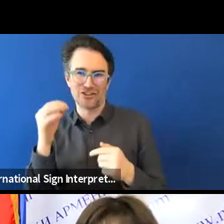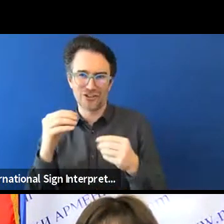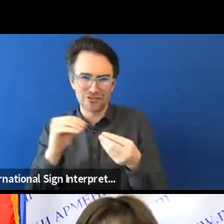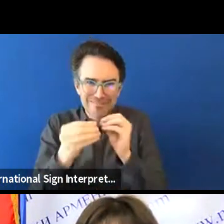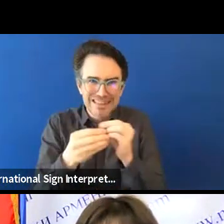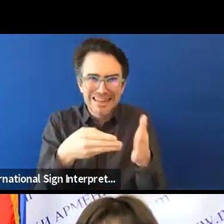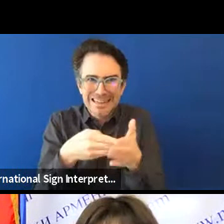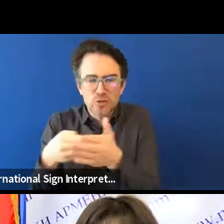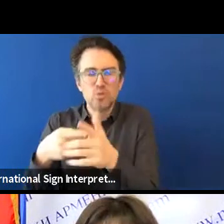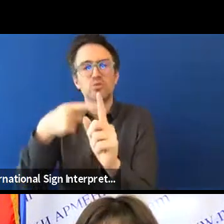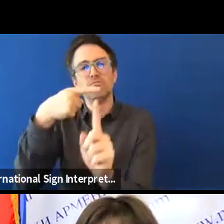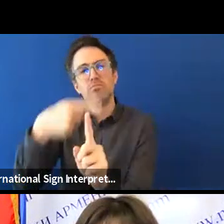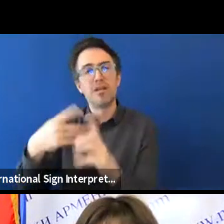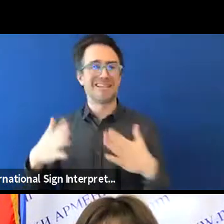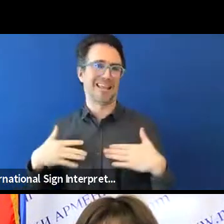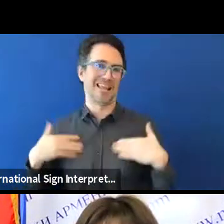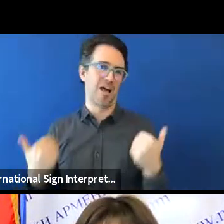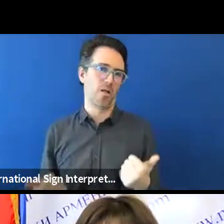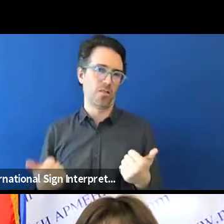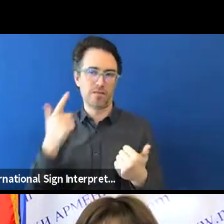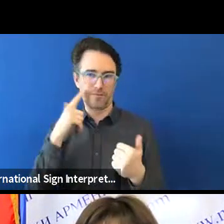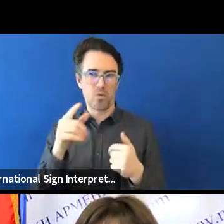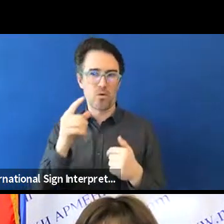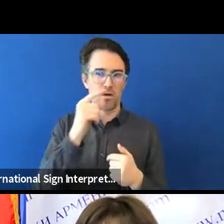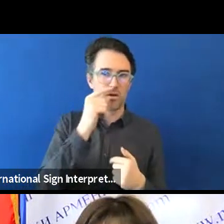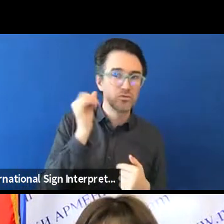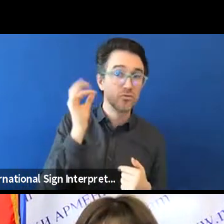European Union to speak at this,